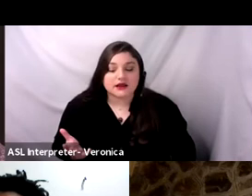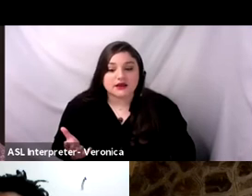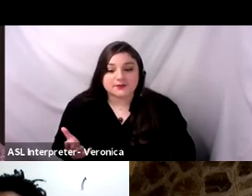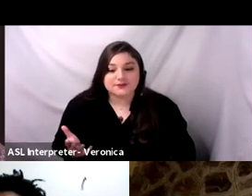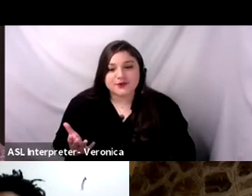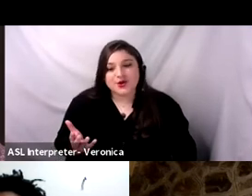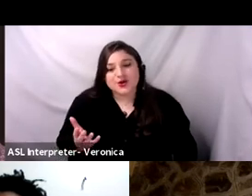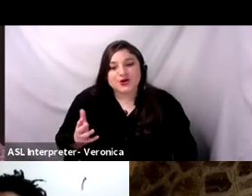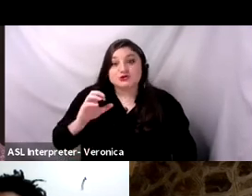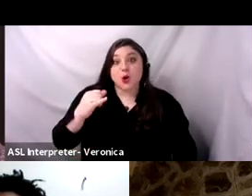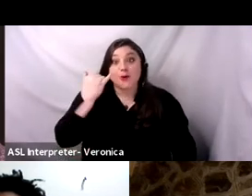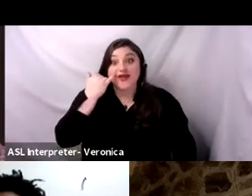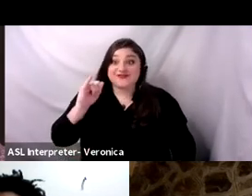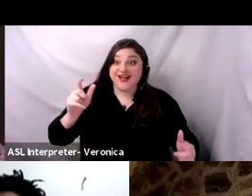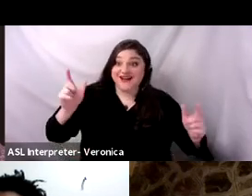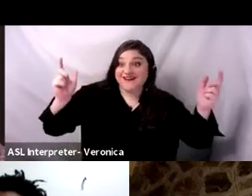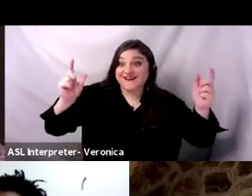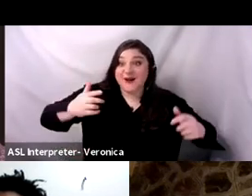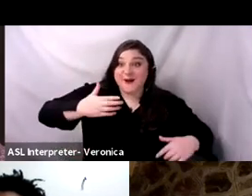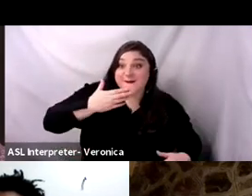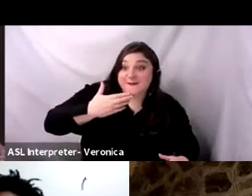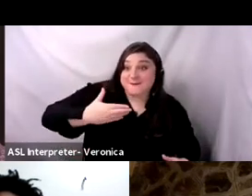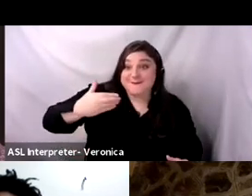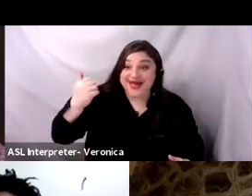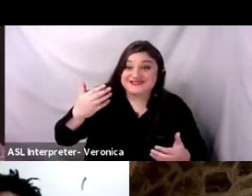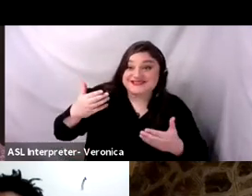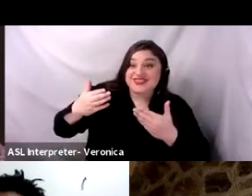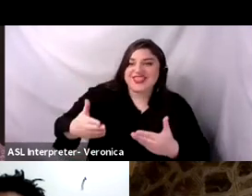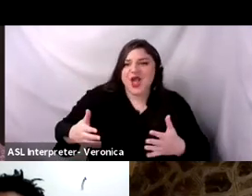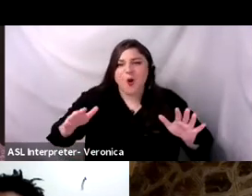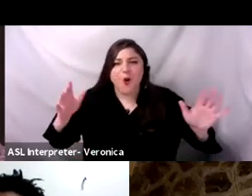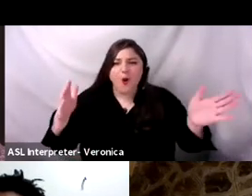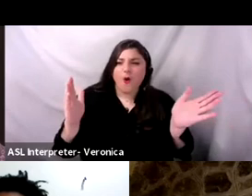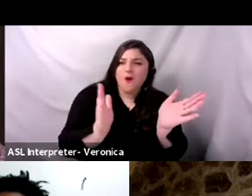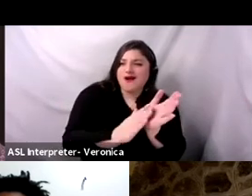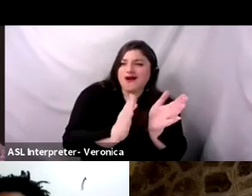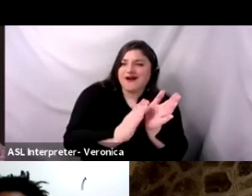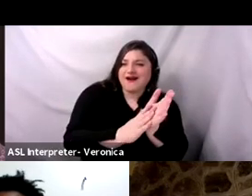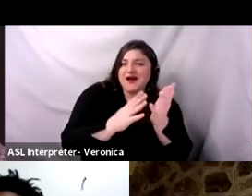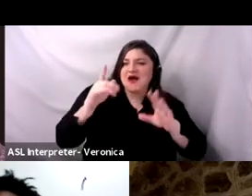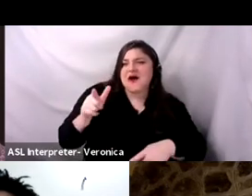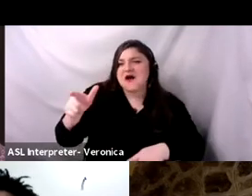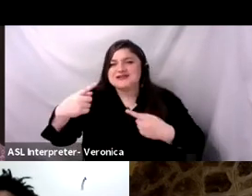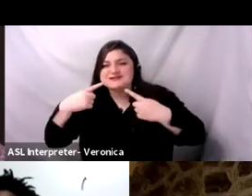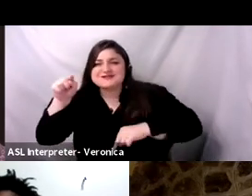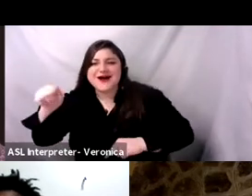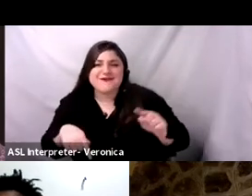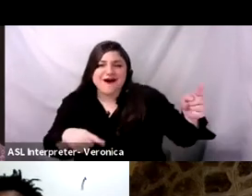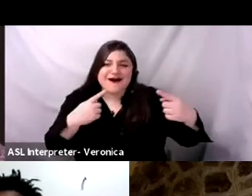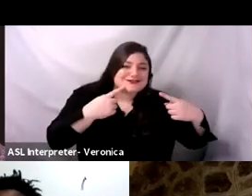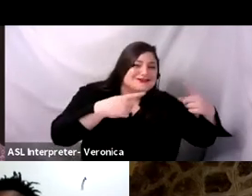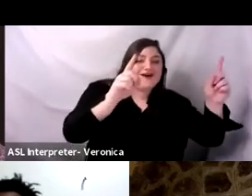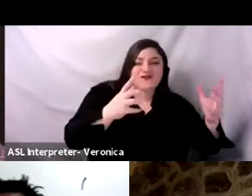as something to, you know, champion or anything like that. It still